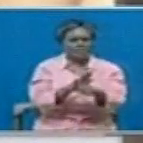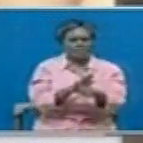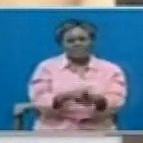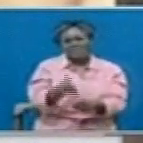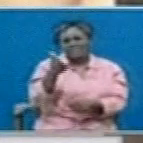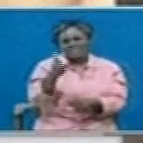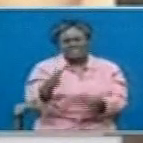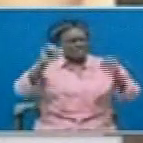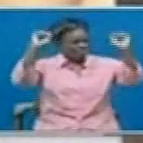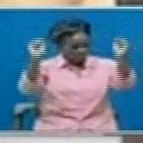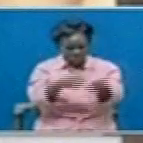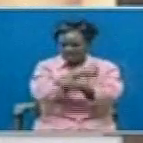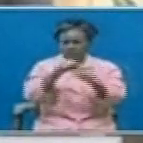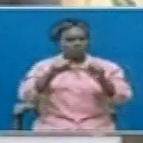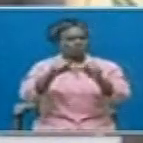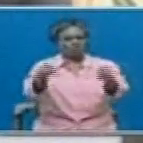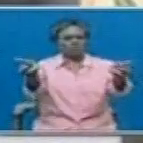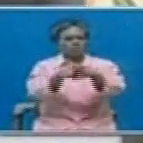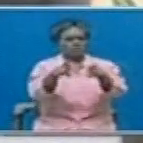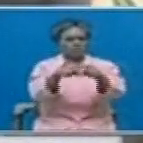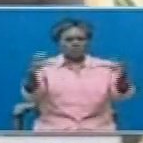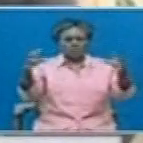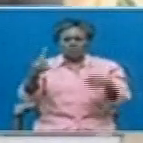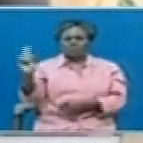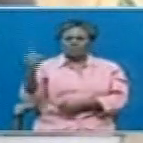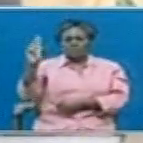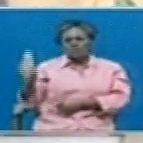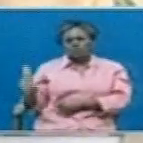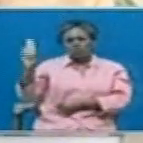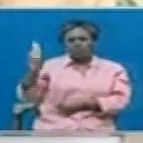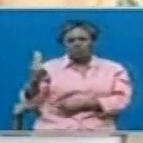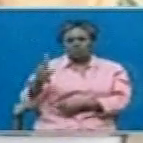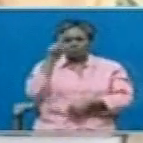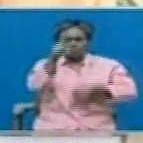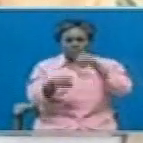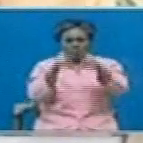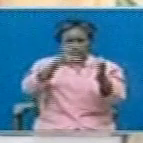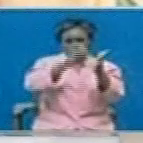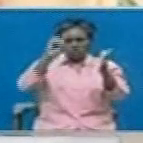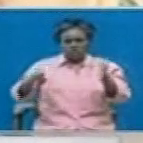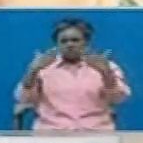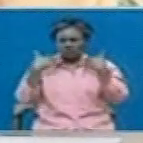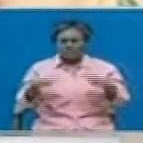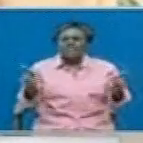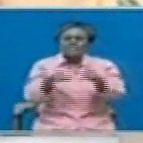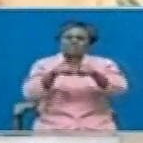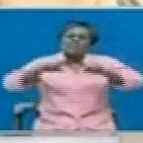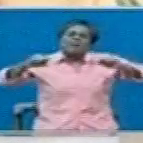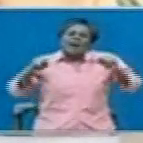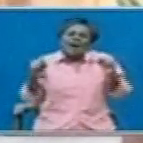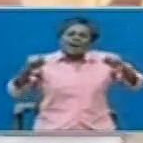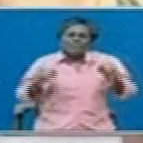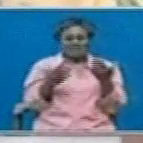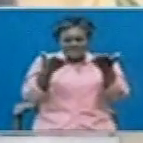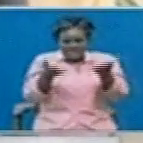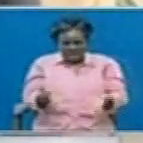hiyo hatuwezi kuendelea namna hivi. Jana Mheshimiwa Rais mashtaka yametupiliwa mbali, and as Kenyans we are happy that